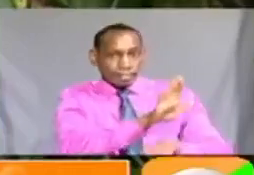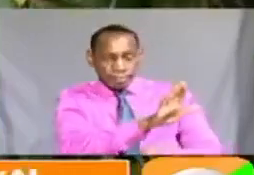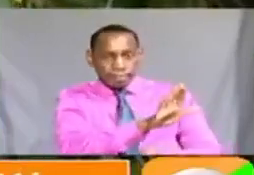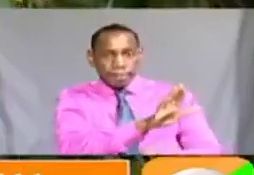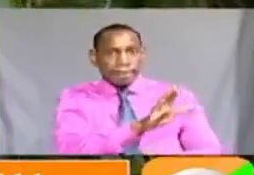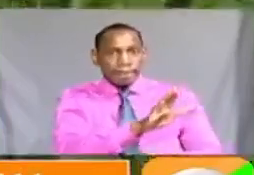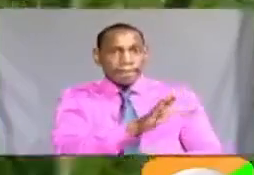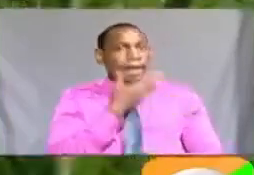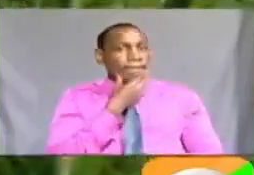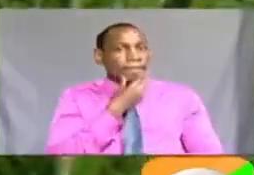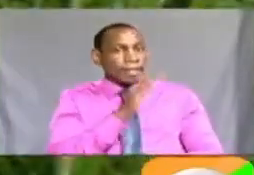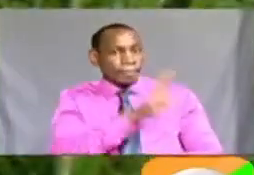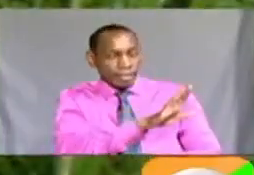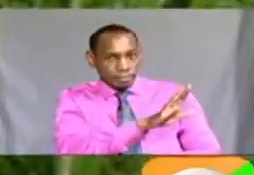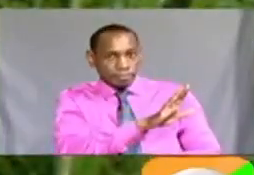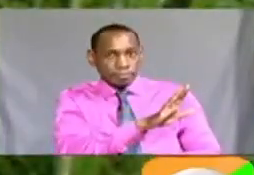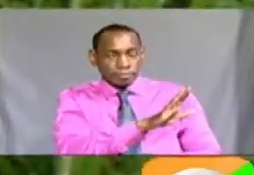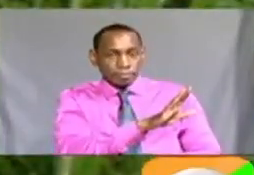our father here,